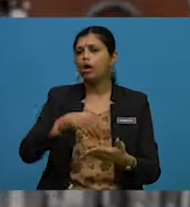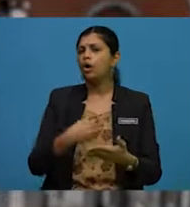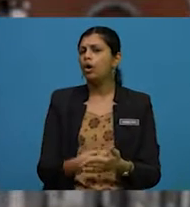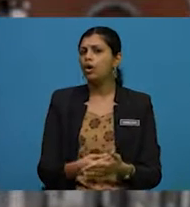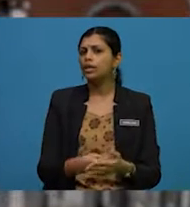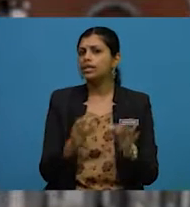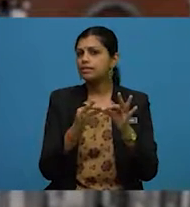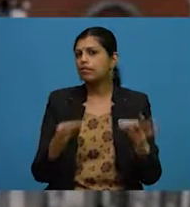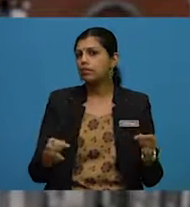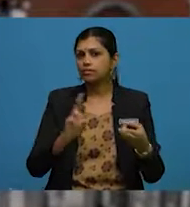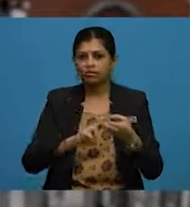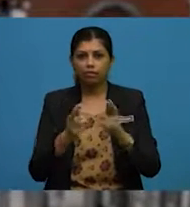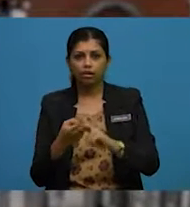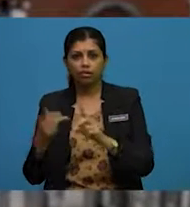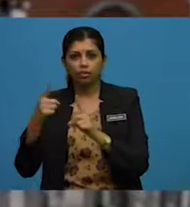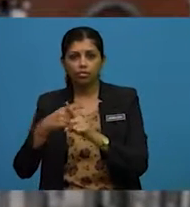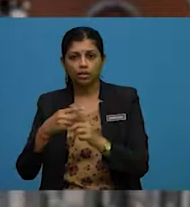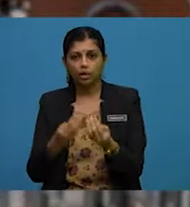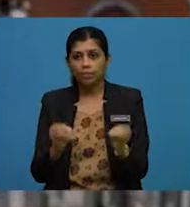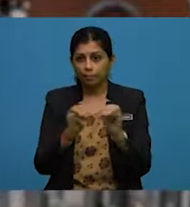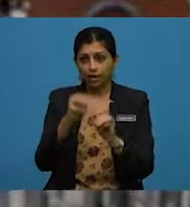sentences related to the main idea?